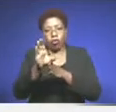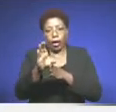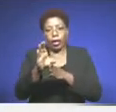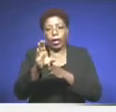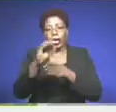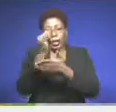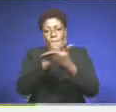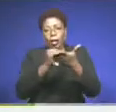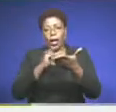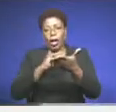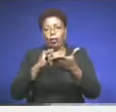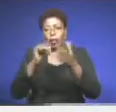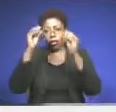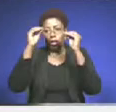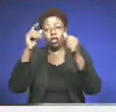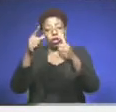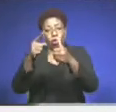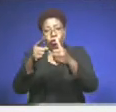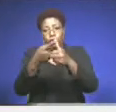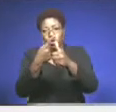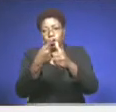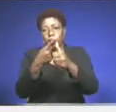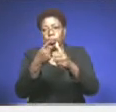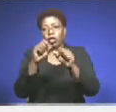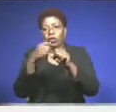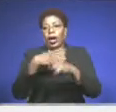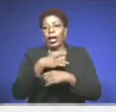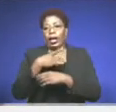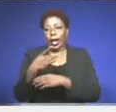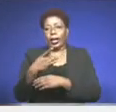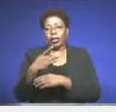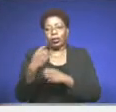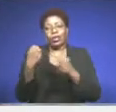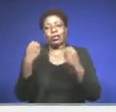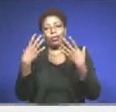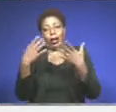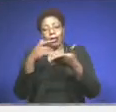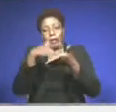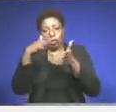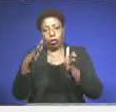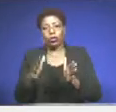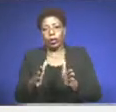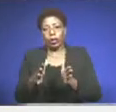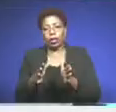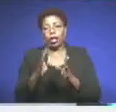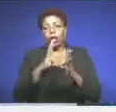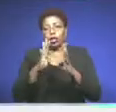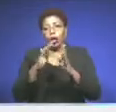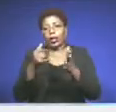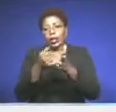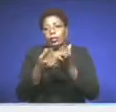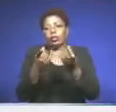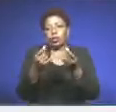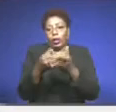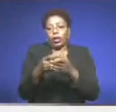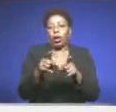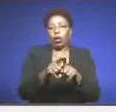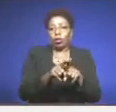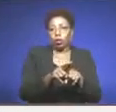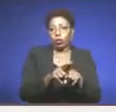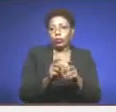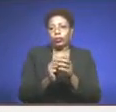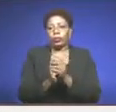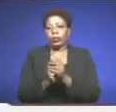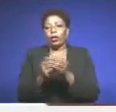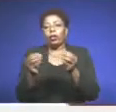teacher, firstly and foremost, so I like to be able to inspire my students by not only talking it, but doing it as well. So we